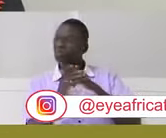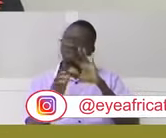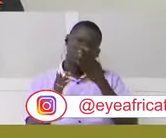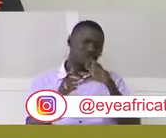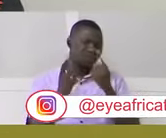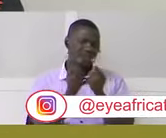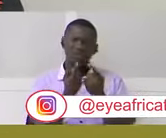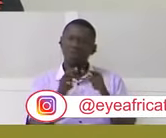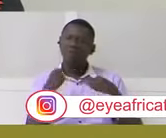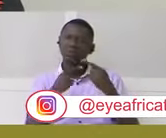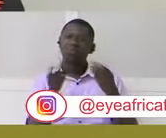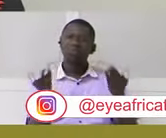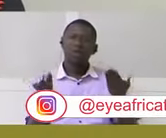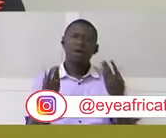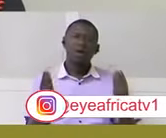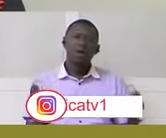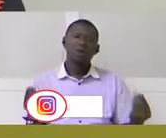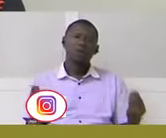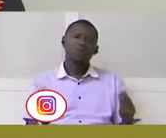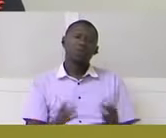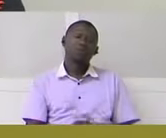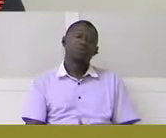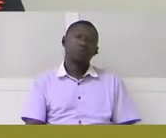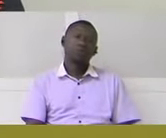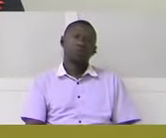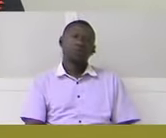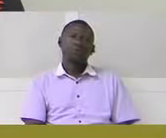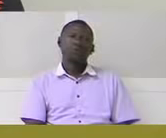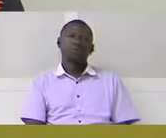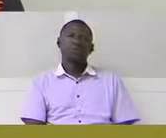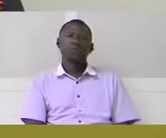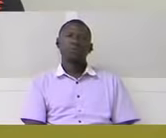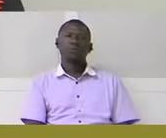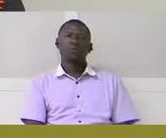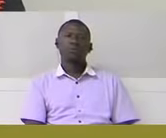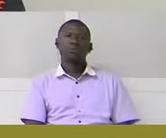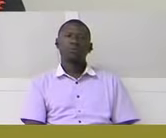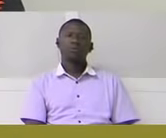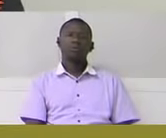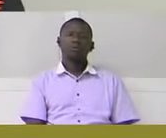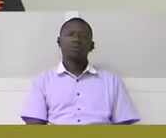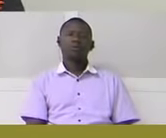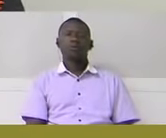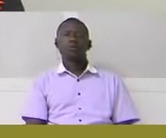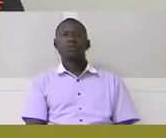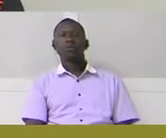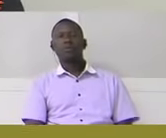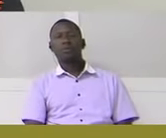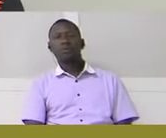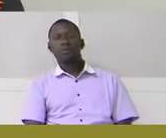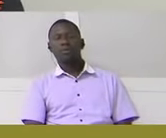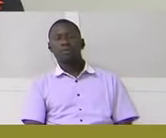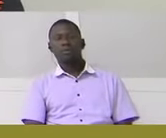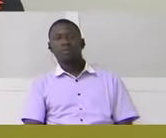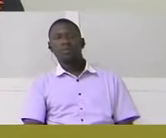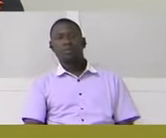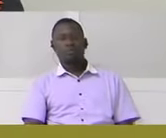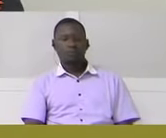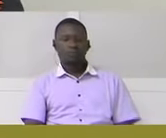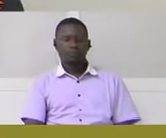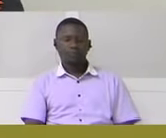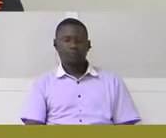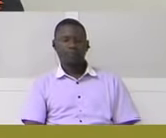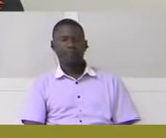ko Arab wala la kumu wala mokoyo ni. Birola accident keta malon fo ye kulon ne me along ko in